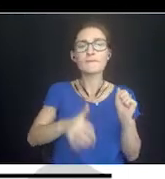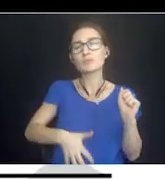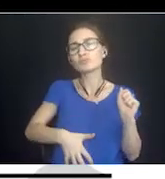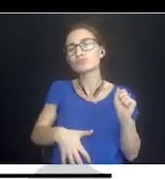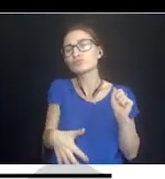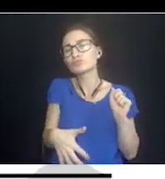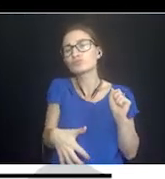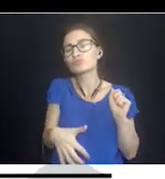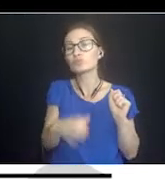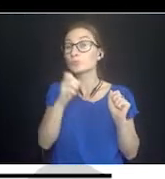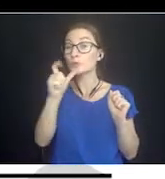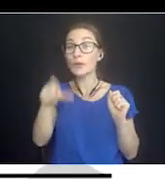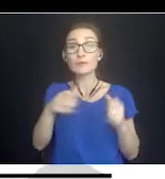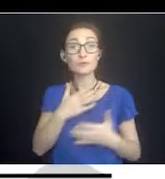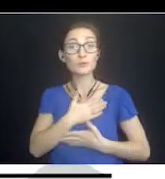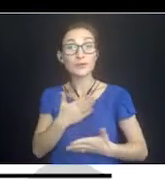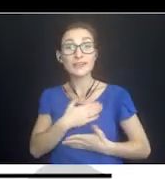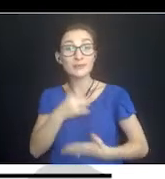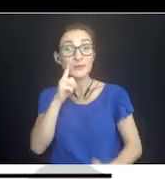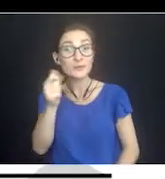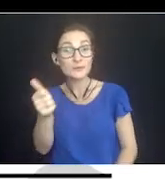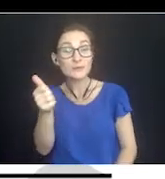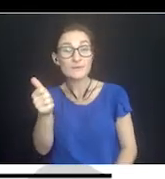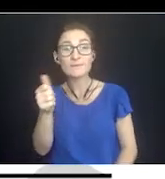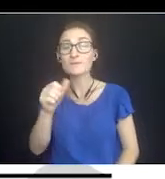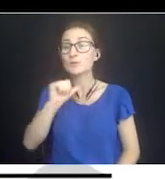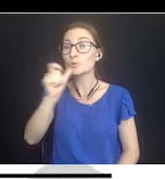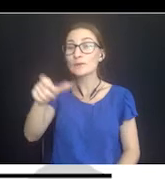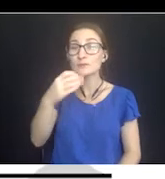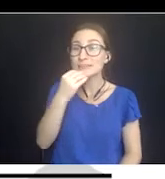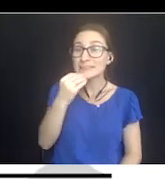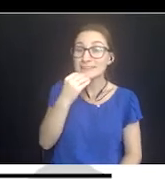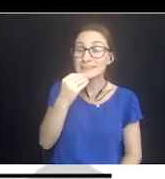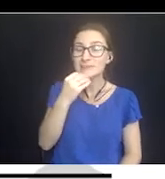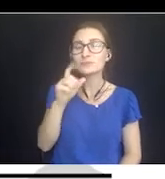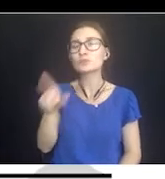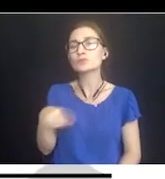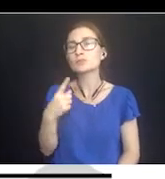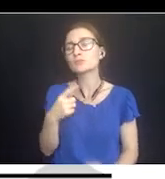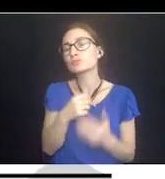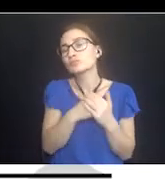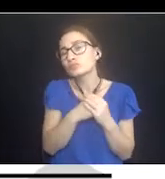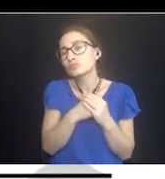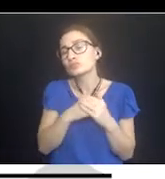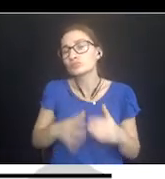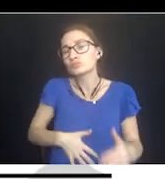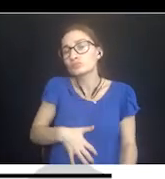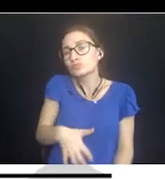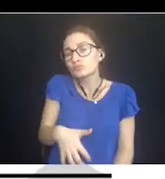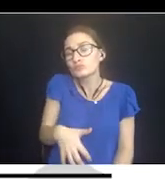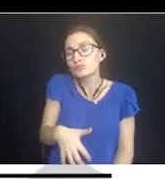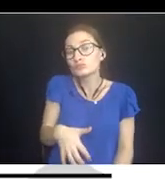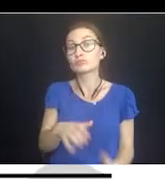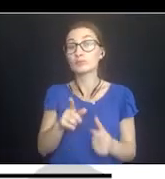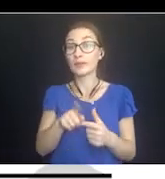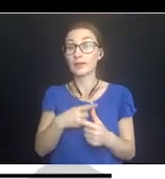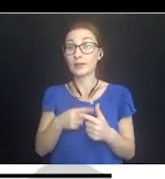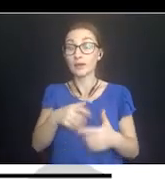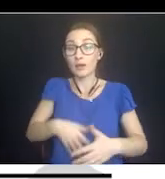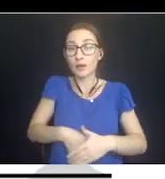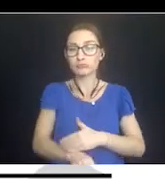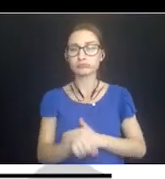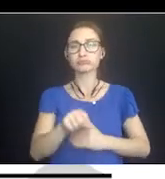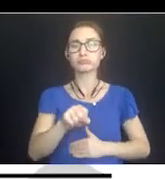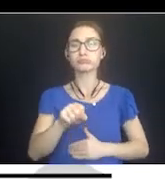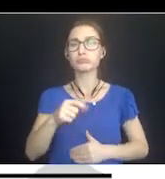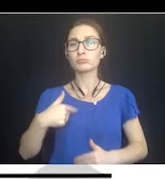womb that's warm and safe and protected. We don't have to breathe, we don't have to eat. We're just there in comfort, and